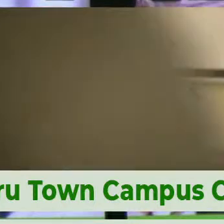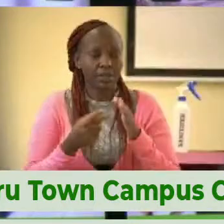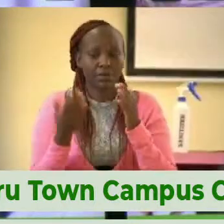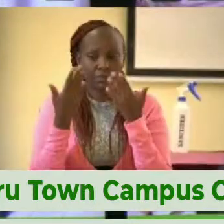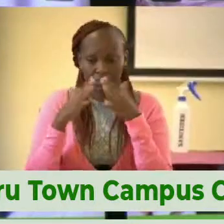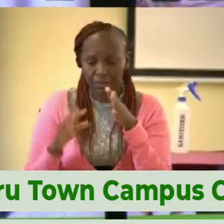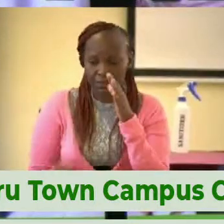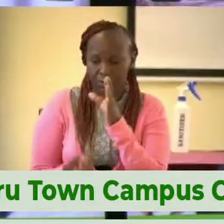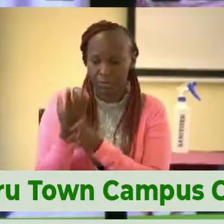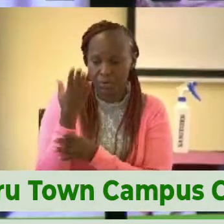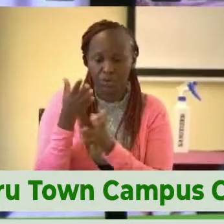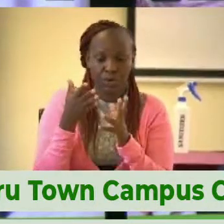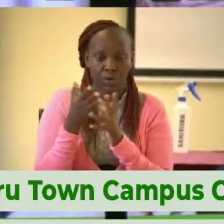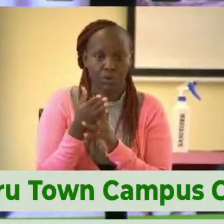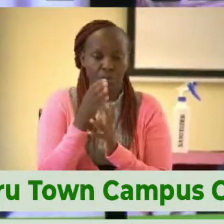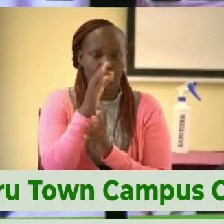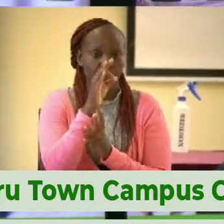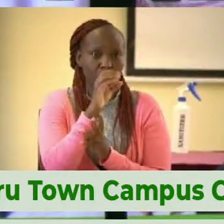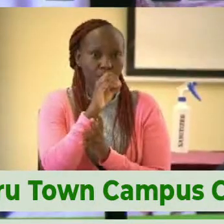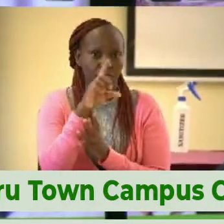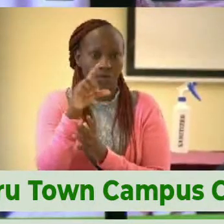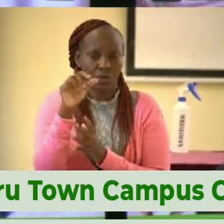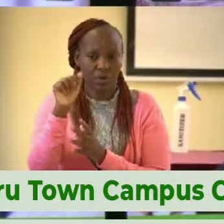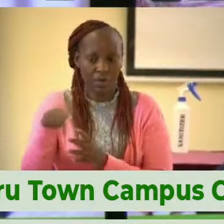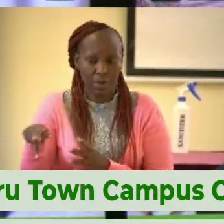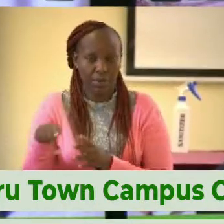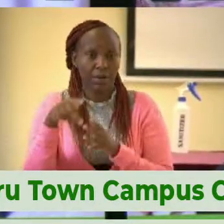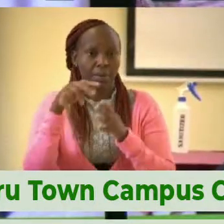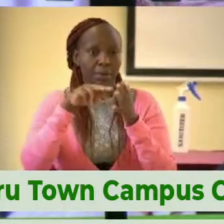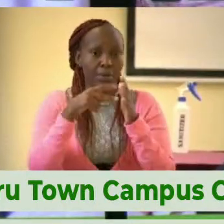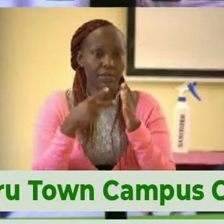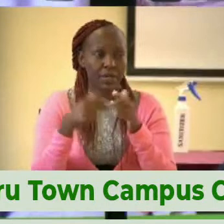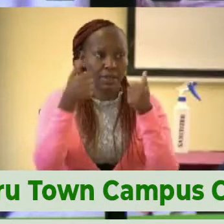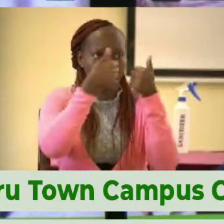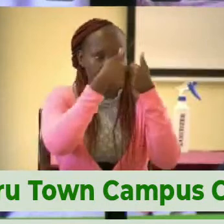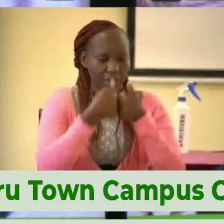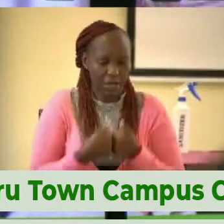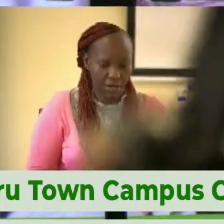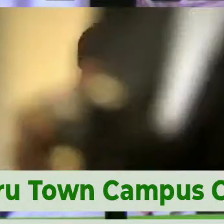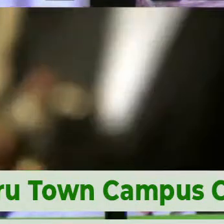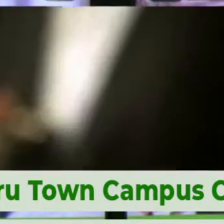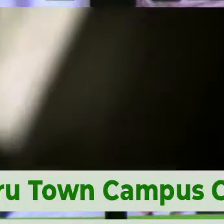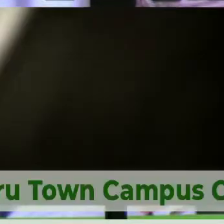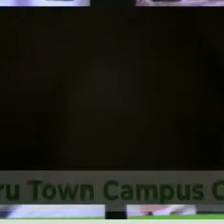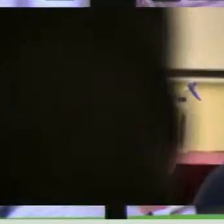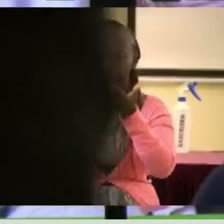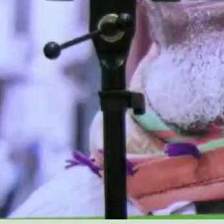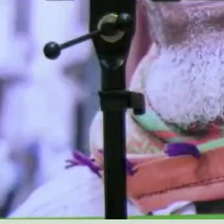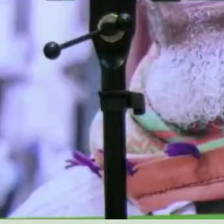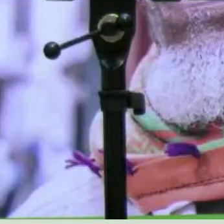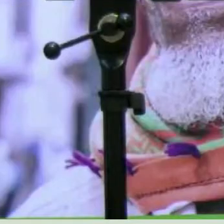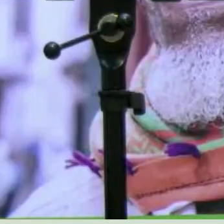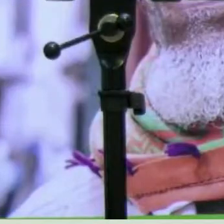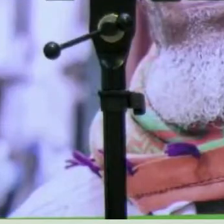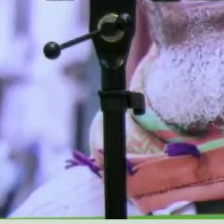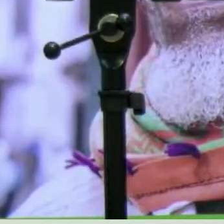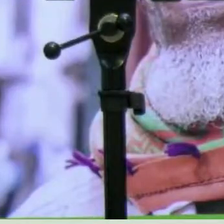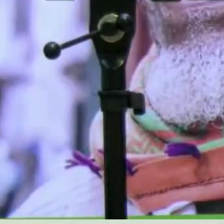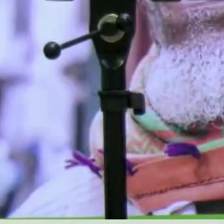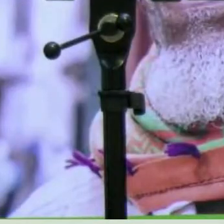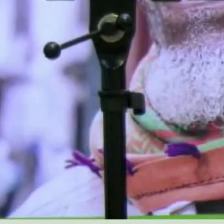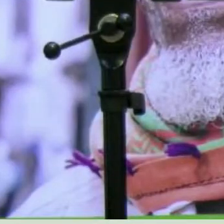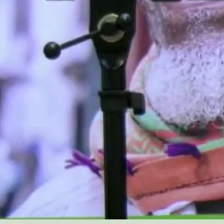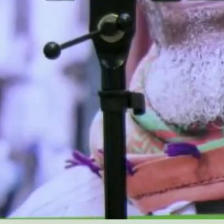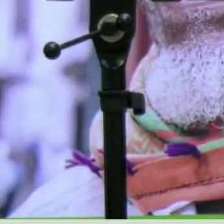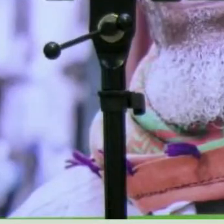made through this FOLAP project, the challenges of offering legal aid, not just